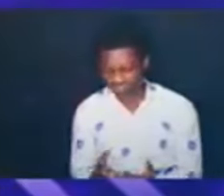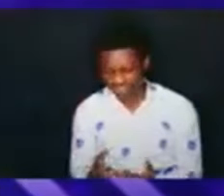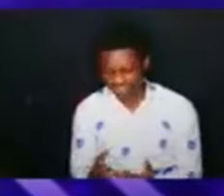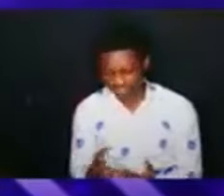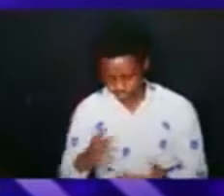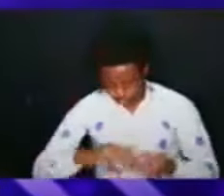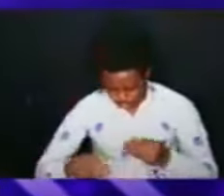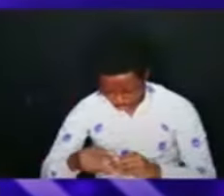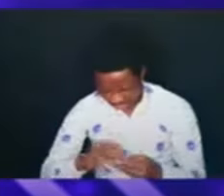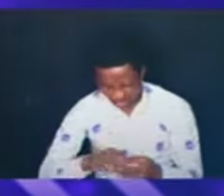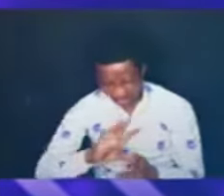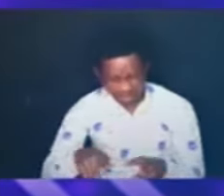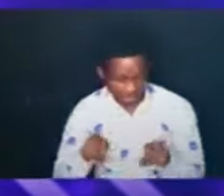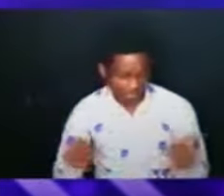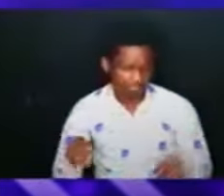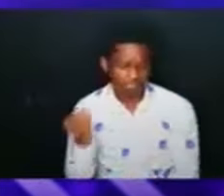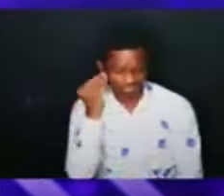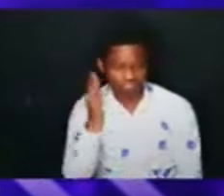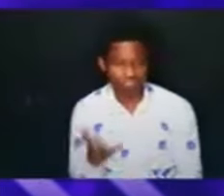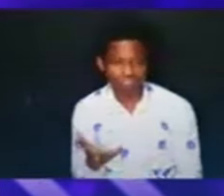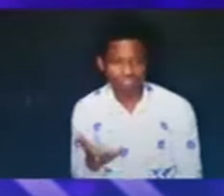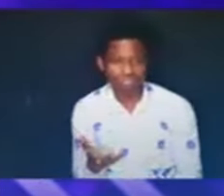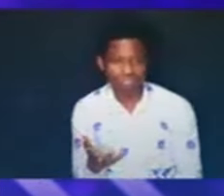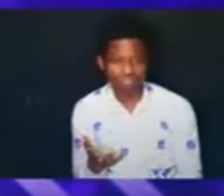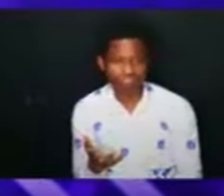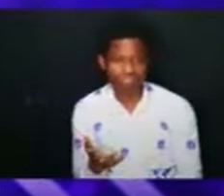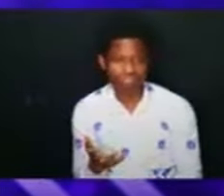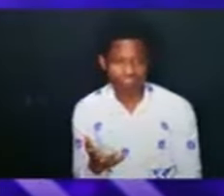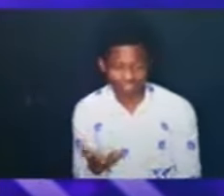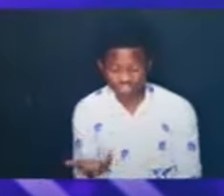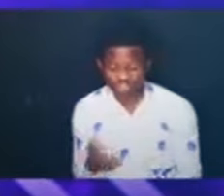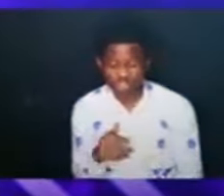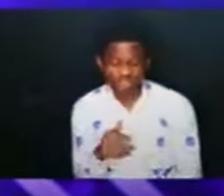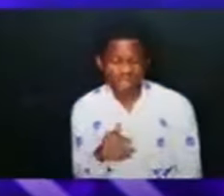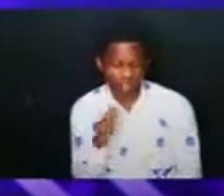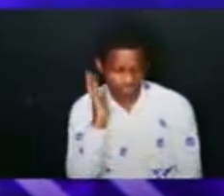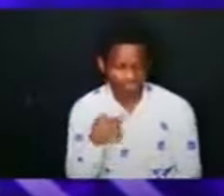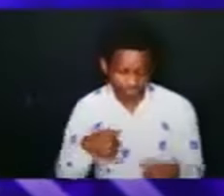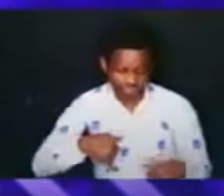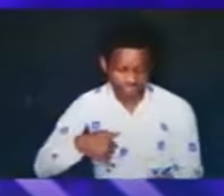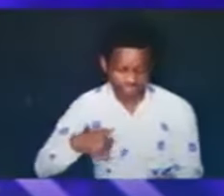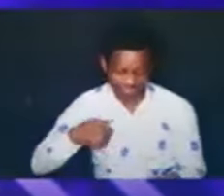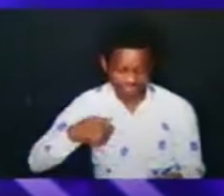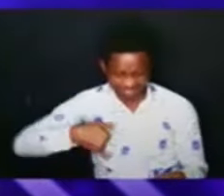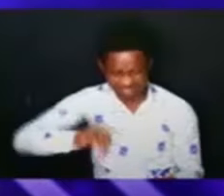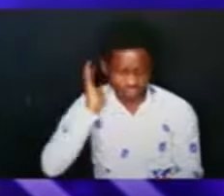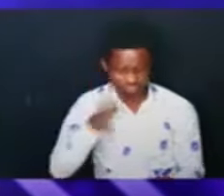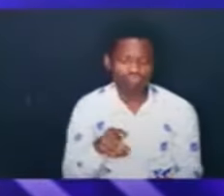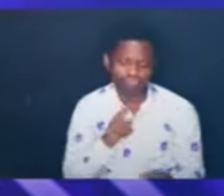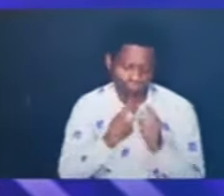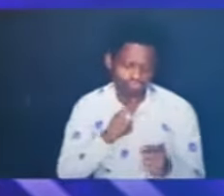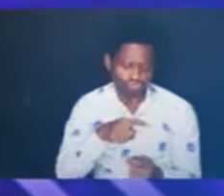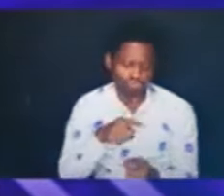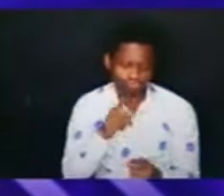story. We are but I wouldn't assume that it is popular, so I will not talk about. And so yen can say yenimunti men kan